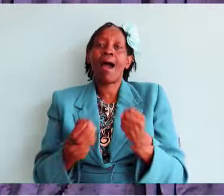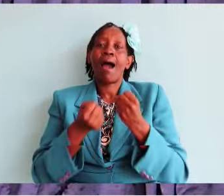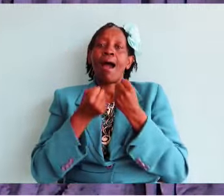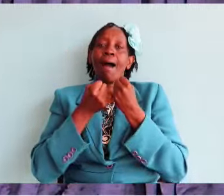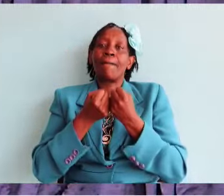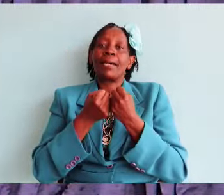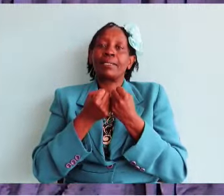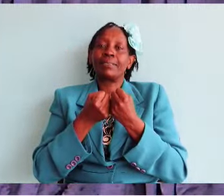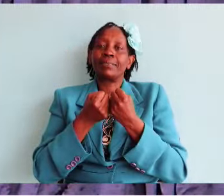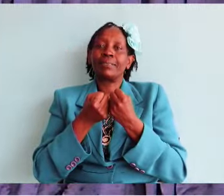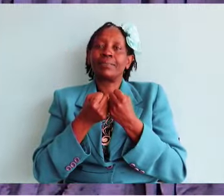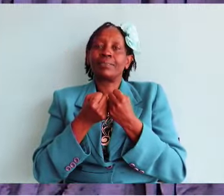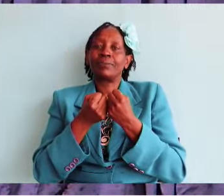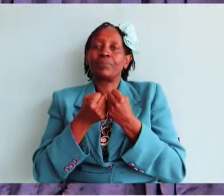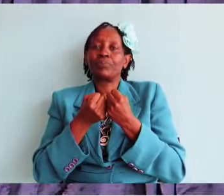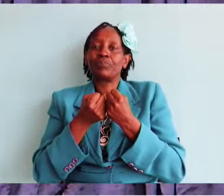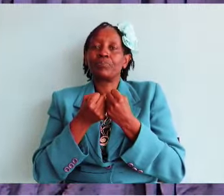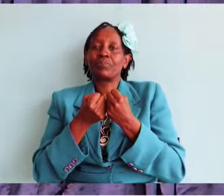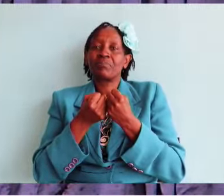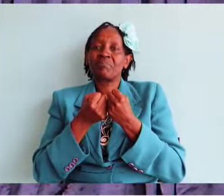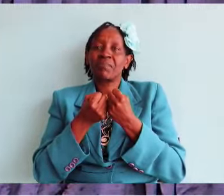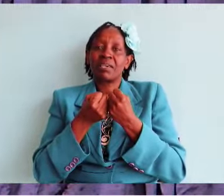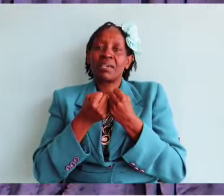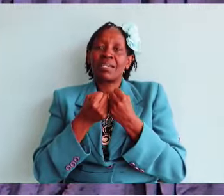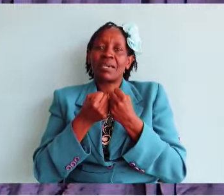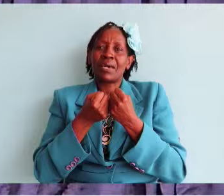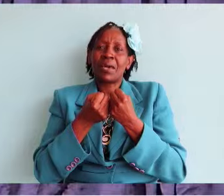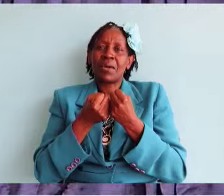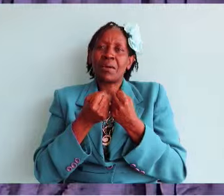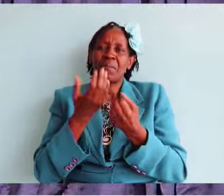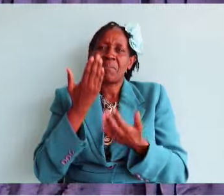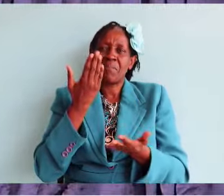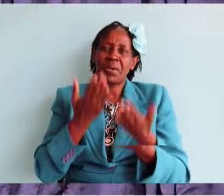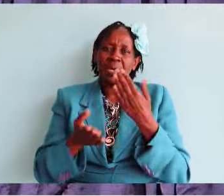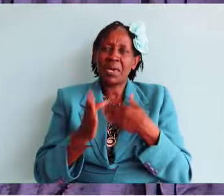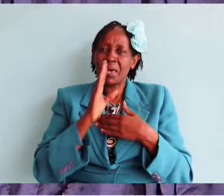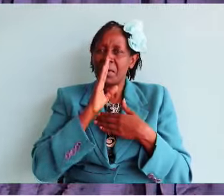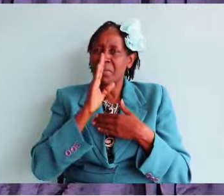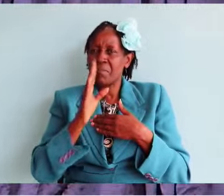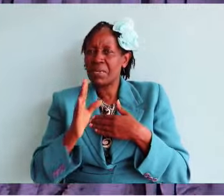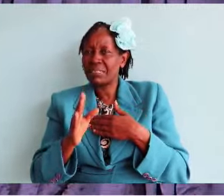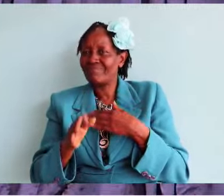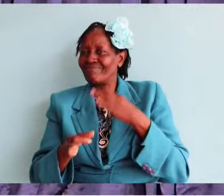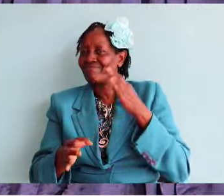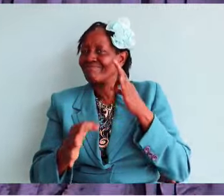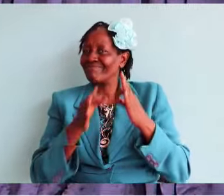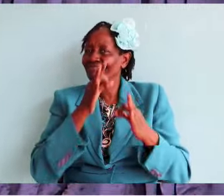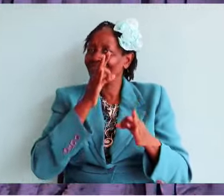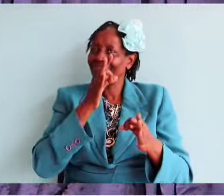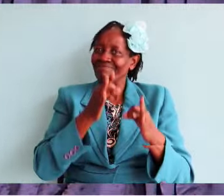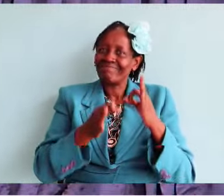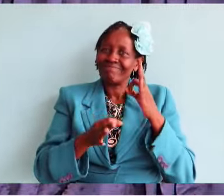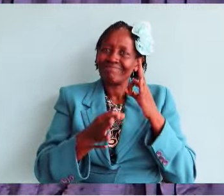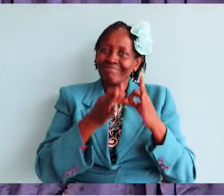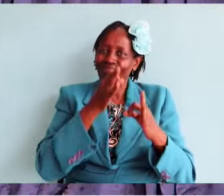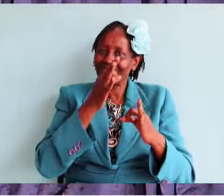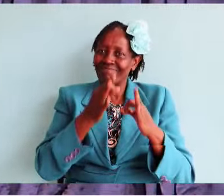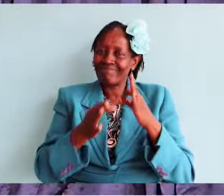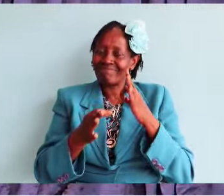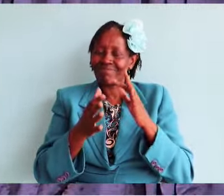will either be an imperative or it will be a judgment when the Lord speaks like